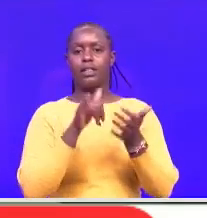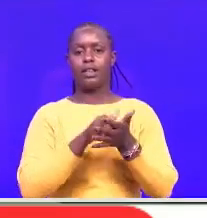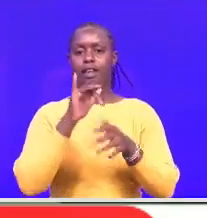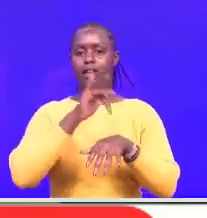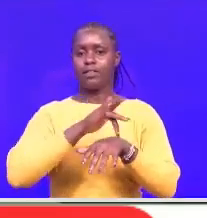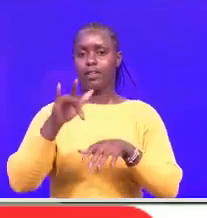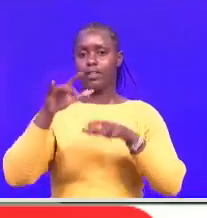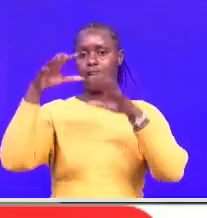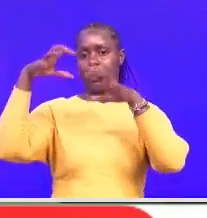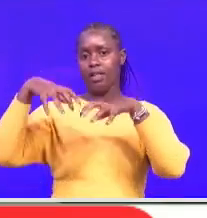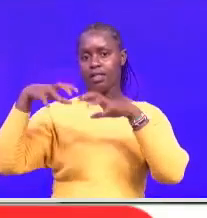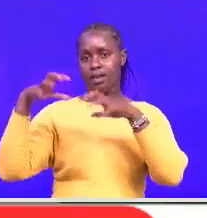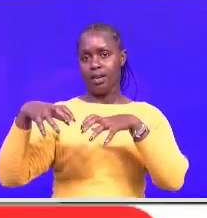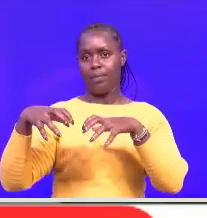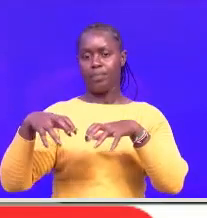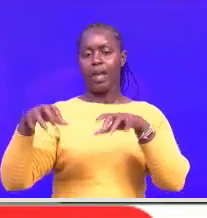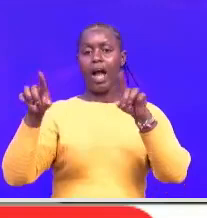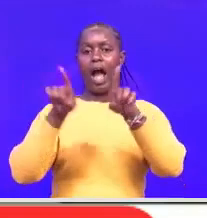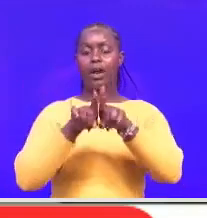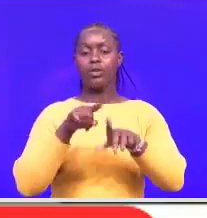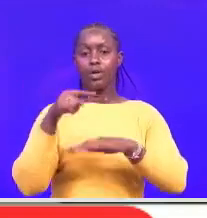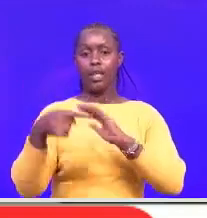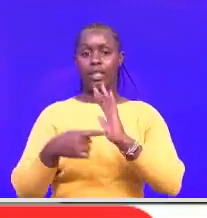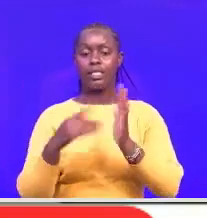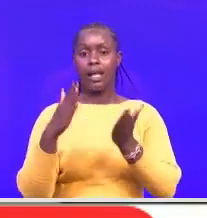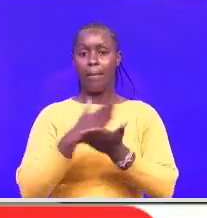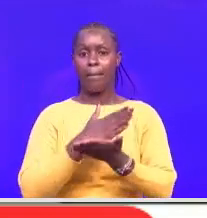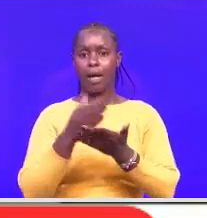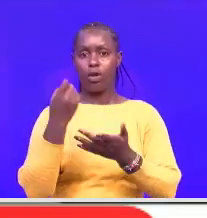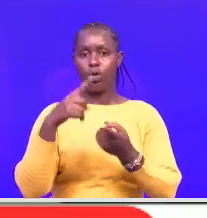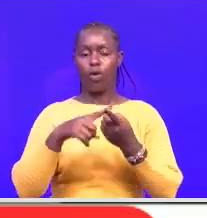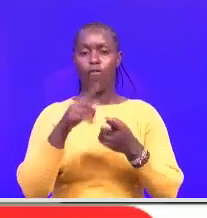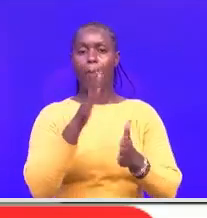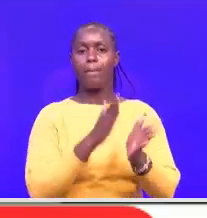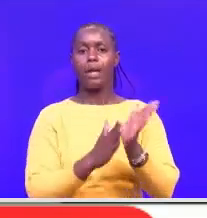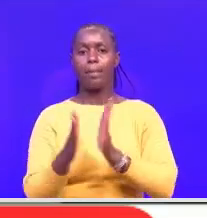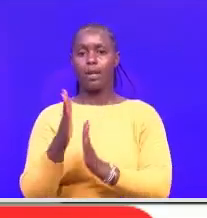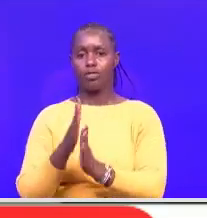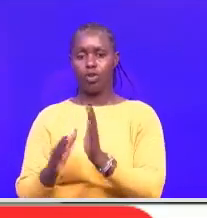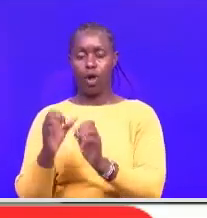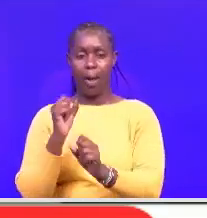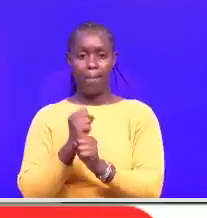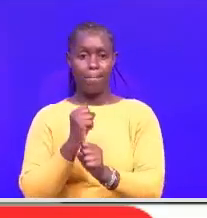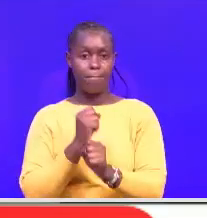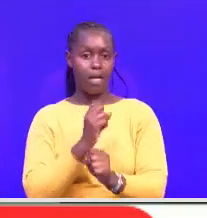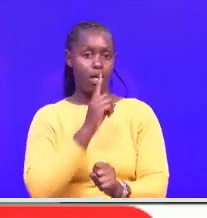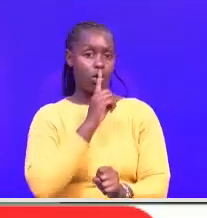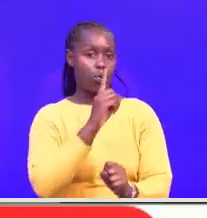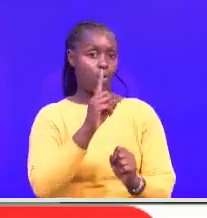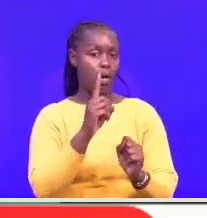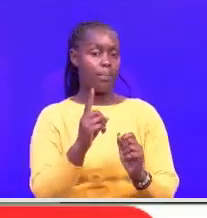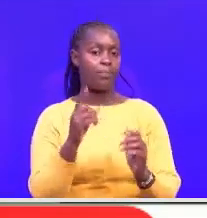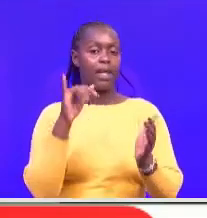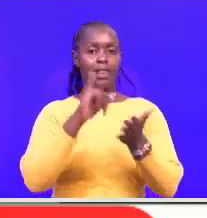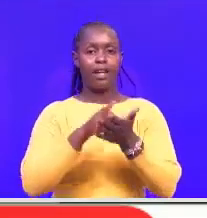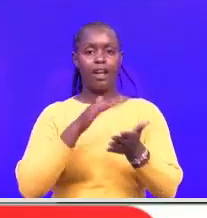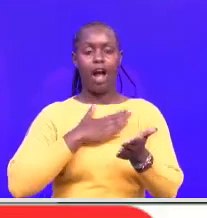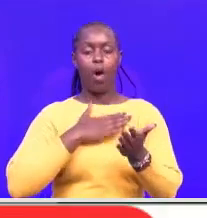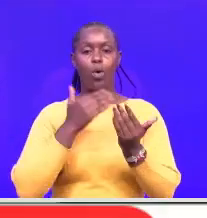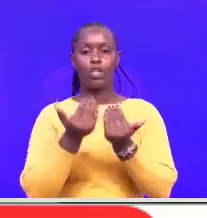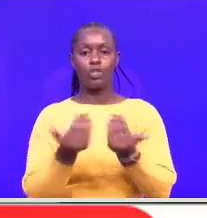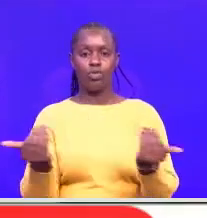rains, and these are part of the preparation of ensuring that our